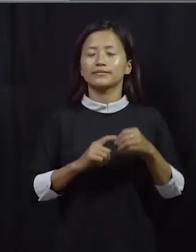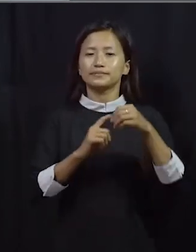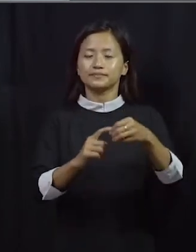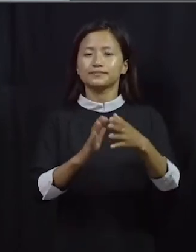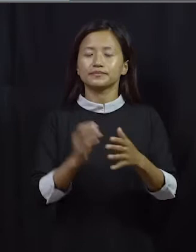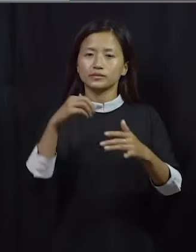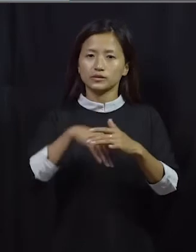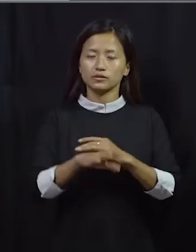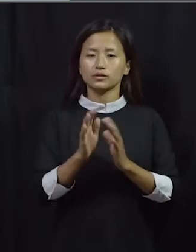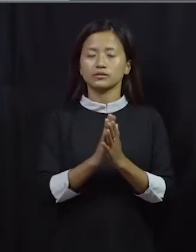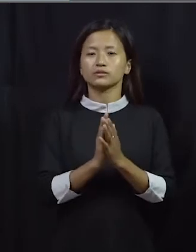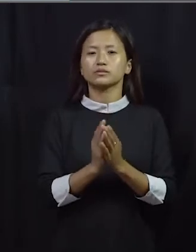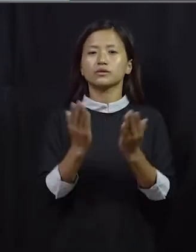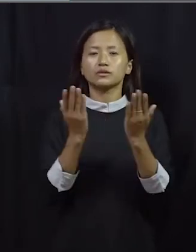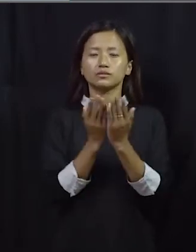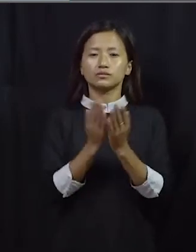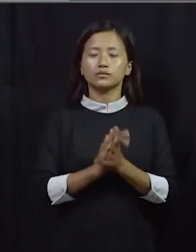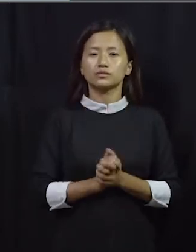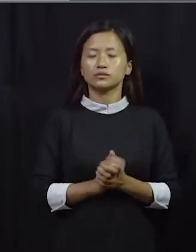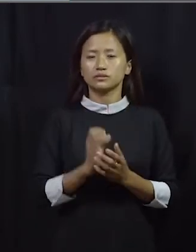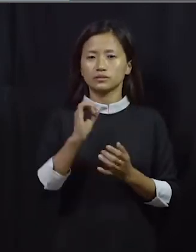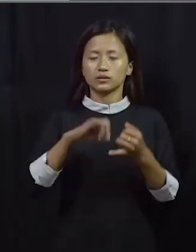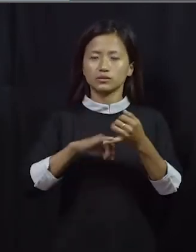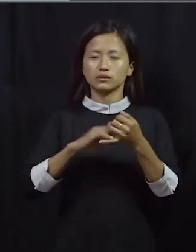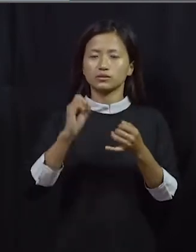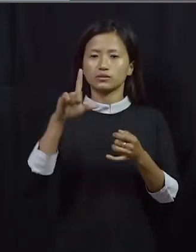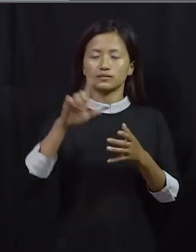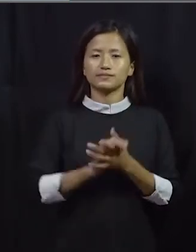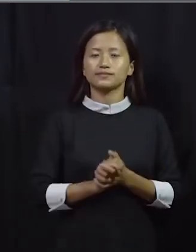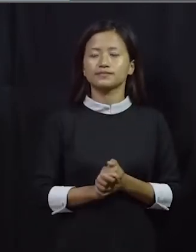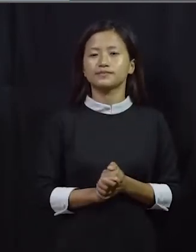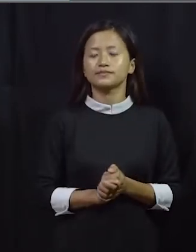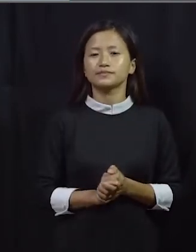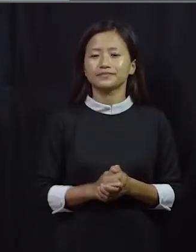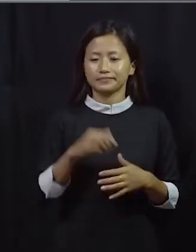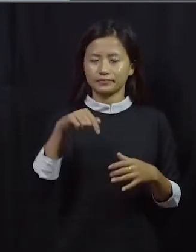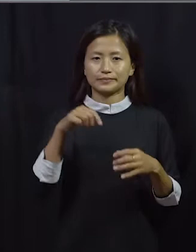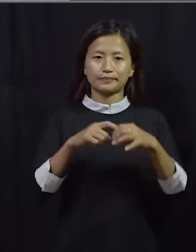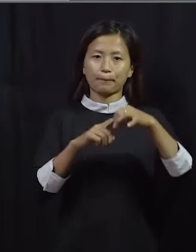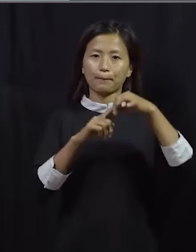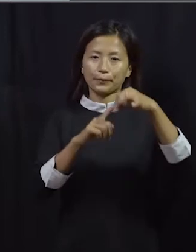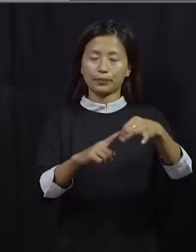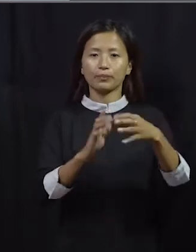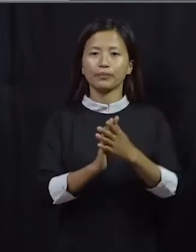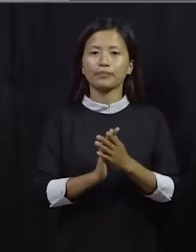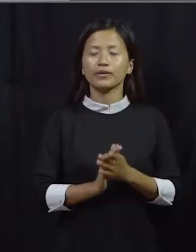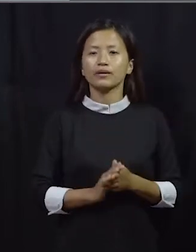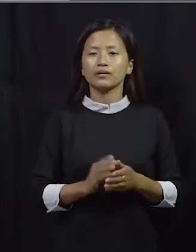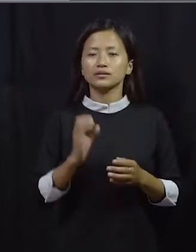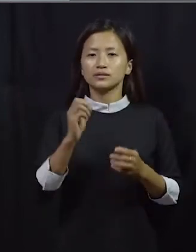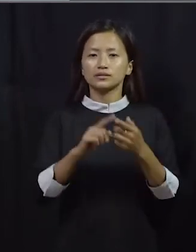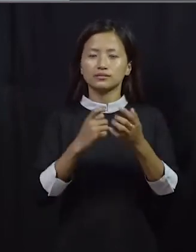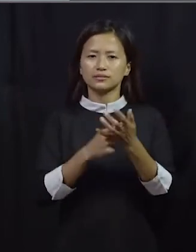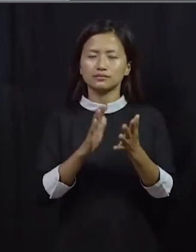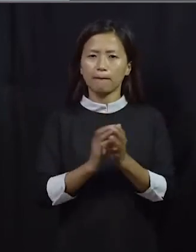before you quickly go into solution. So, in this question, we can ascertain